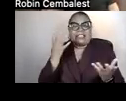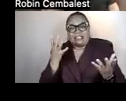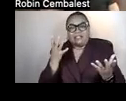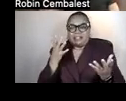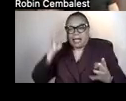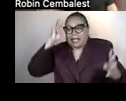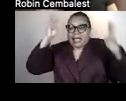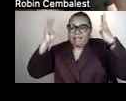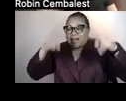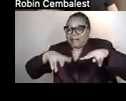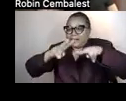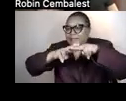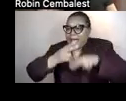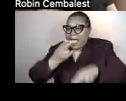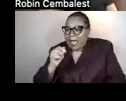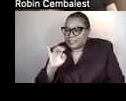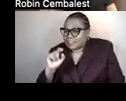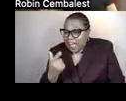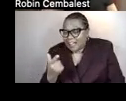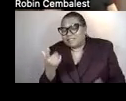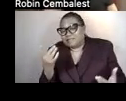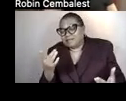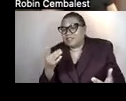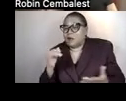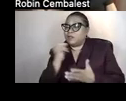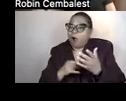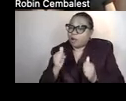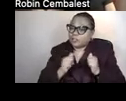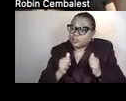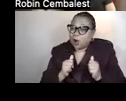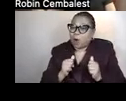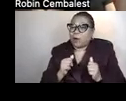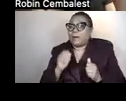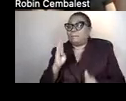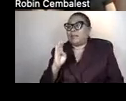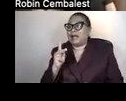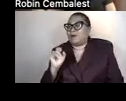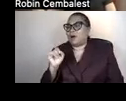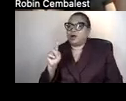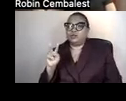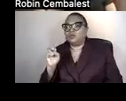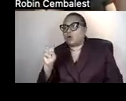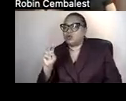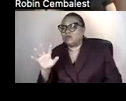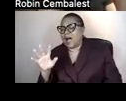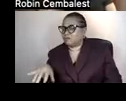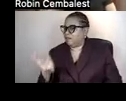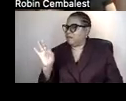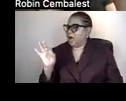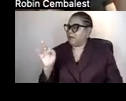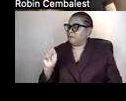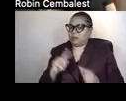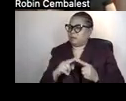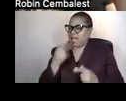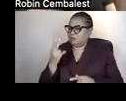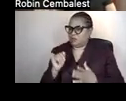invent a hashtag like, art show BKLNY 2025, you're going to find people might not